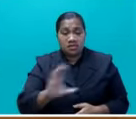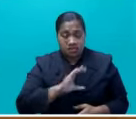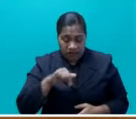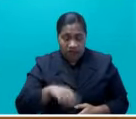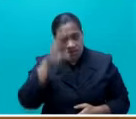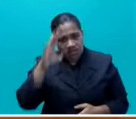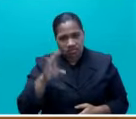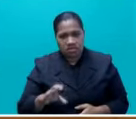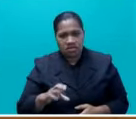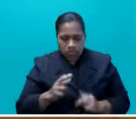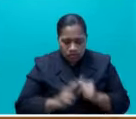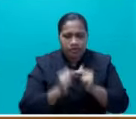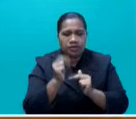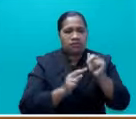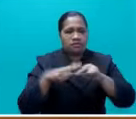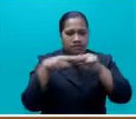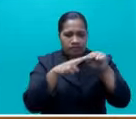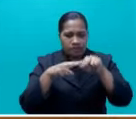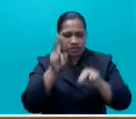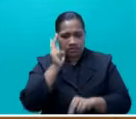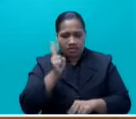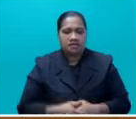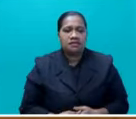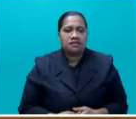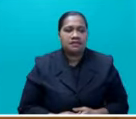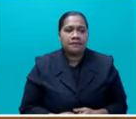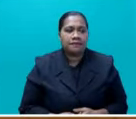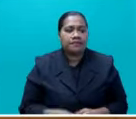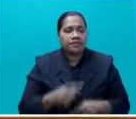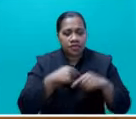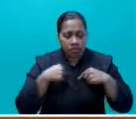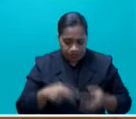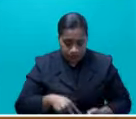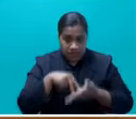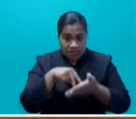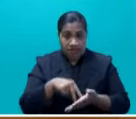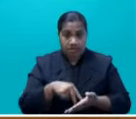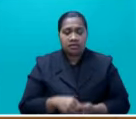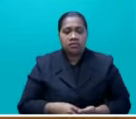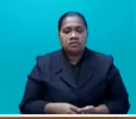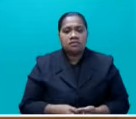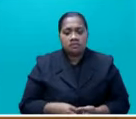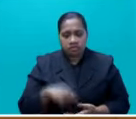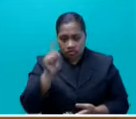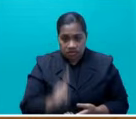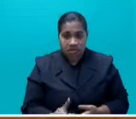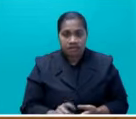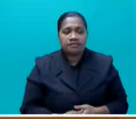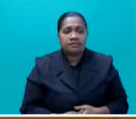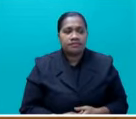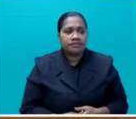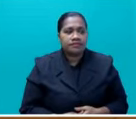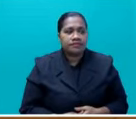pieces and rebuild Fiji slowly. The blunders, Mr. Speaker, sir, we stand to correct today is an issue of credibility